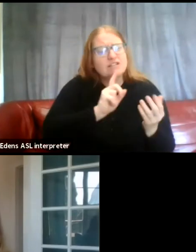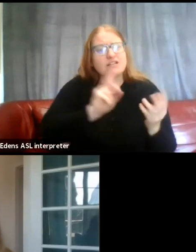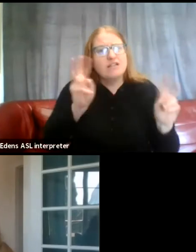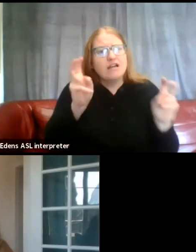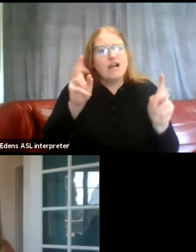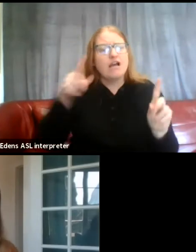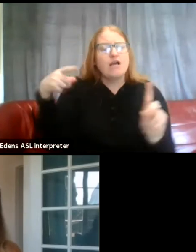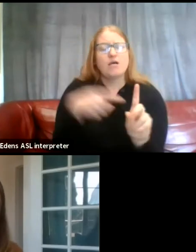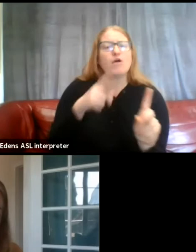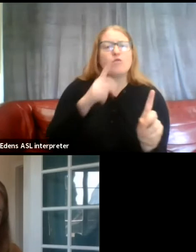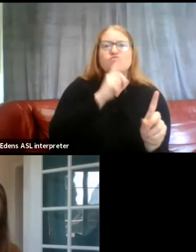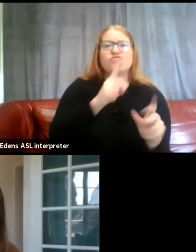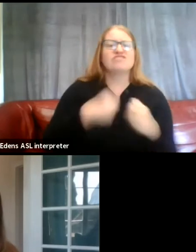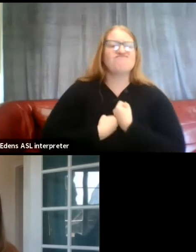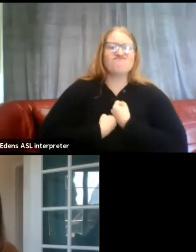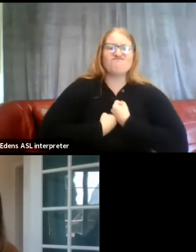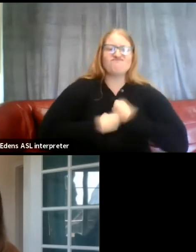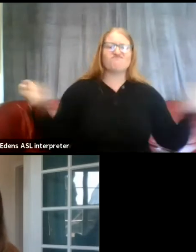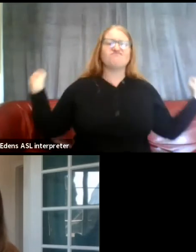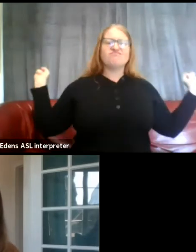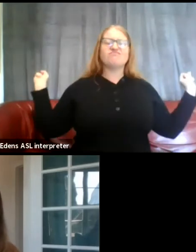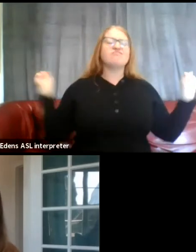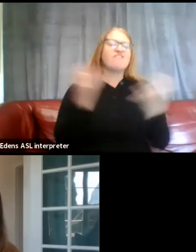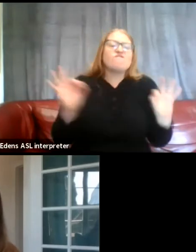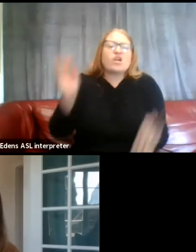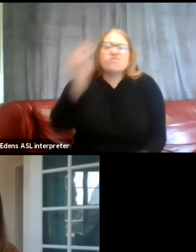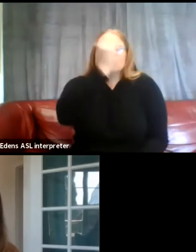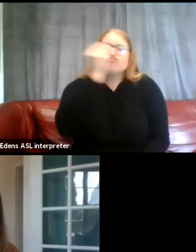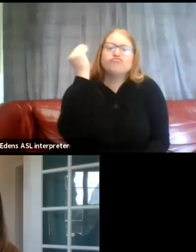able to talk about that kind of